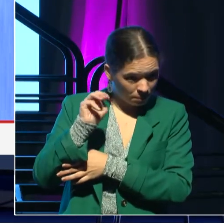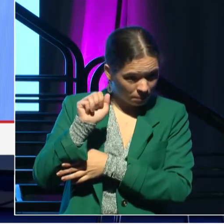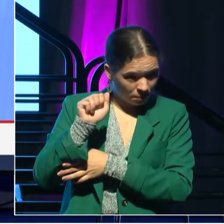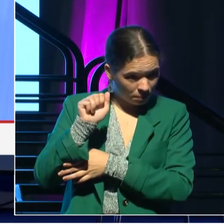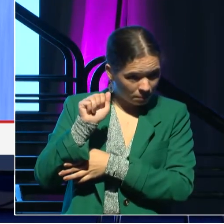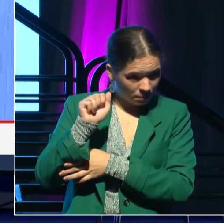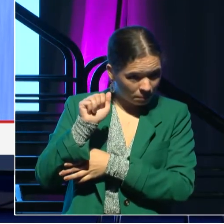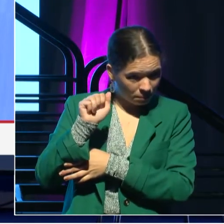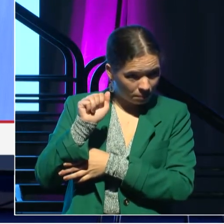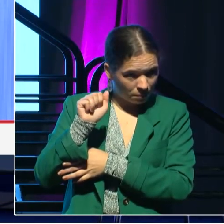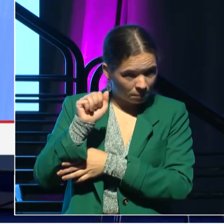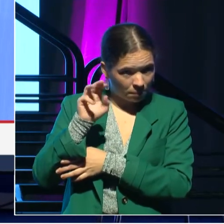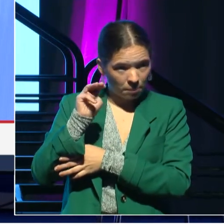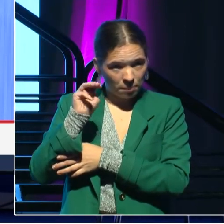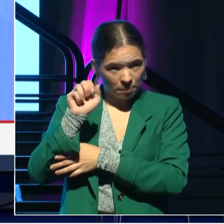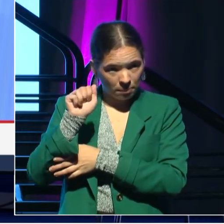work.